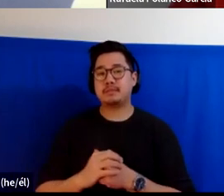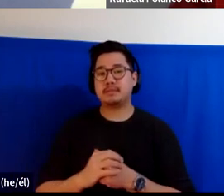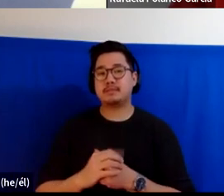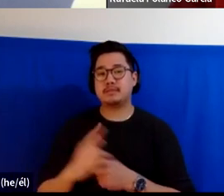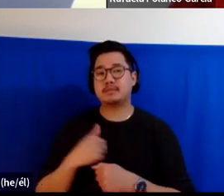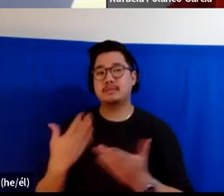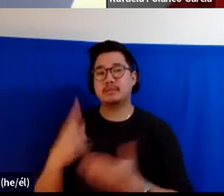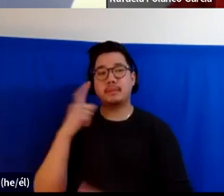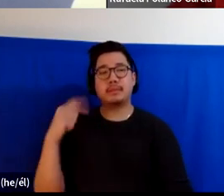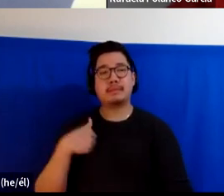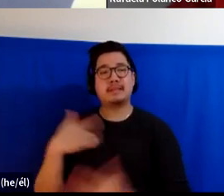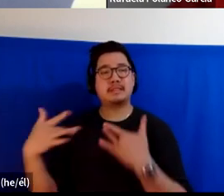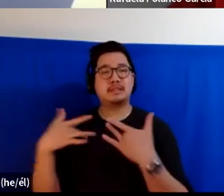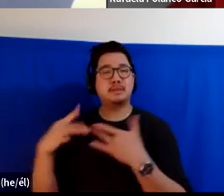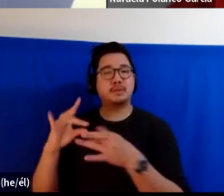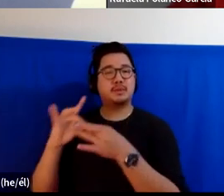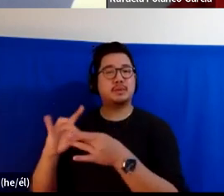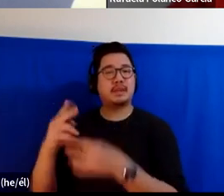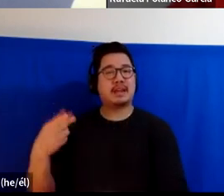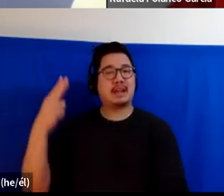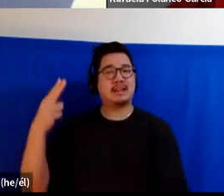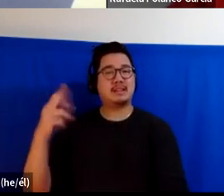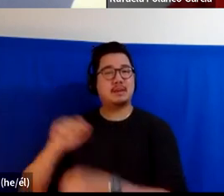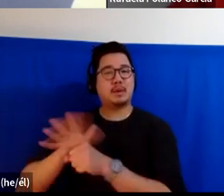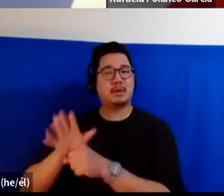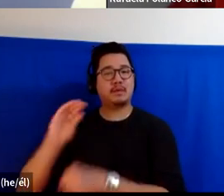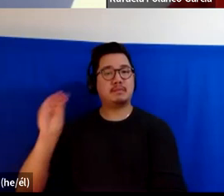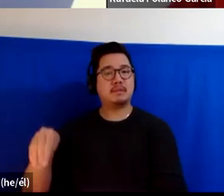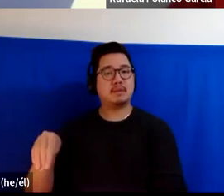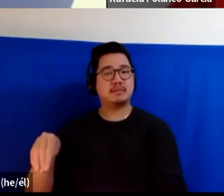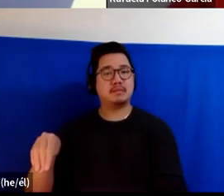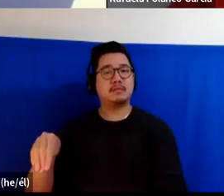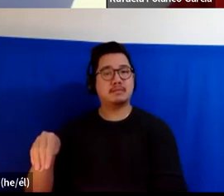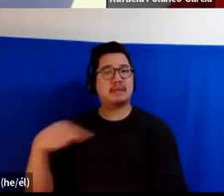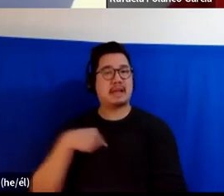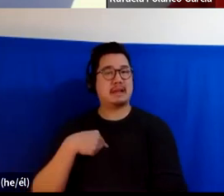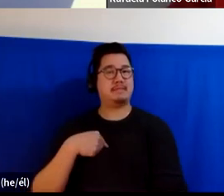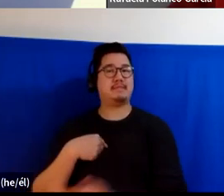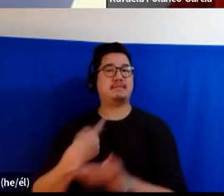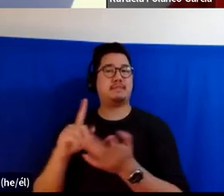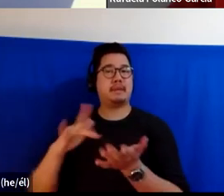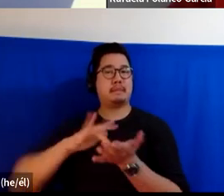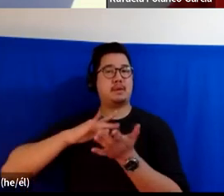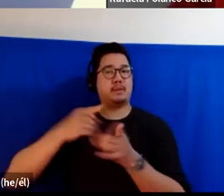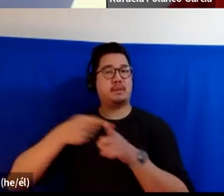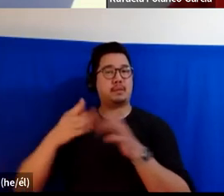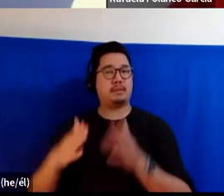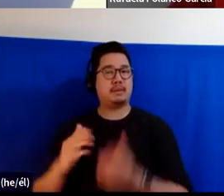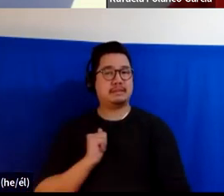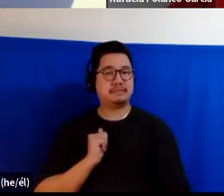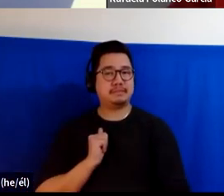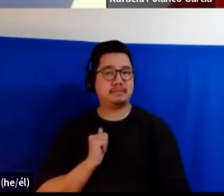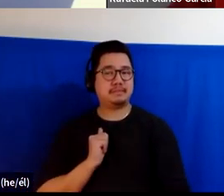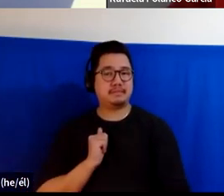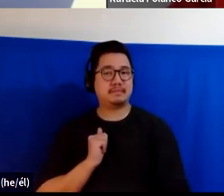because of my concern about the high covert rates um being a medical professional myself and um